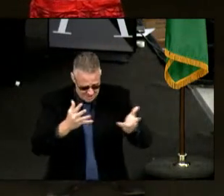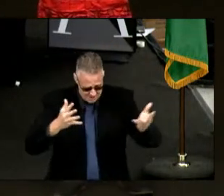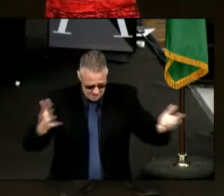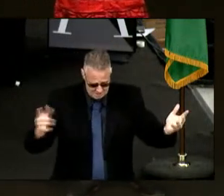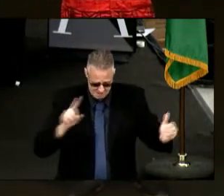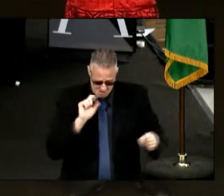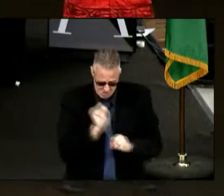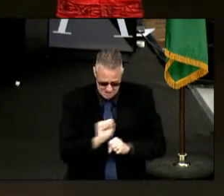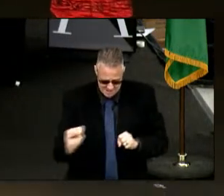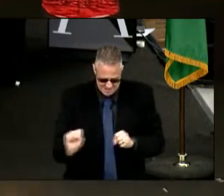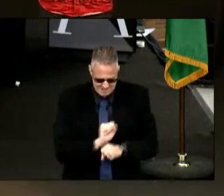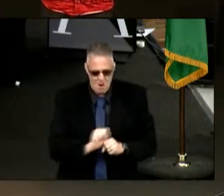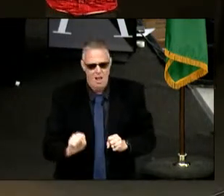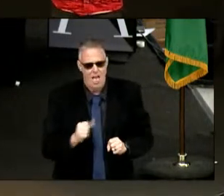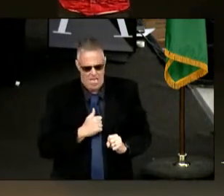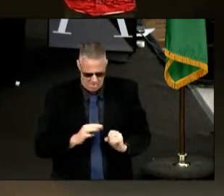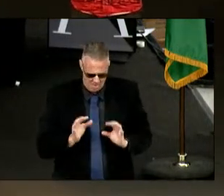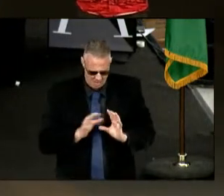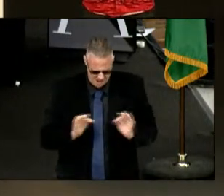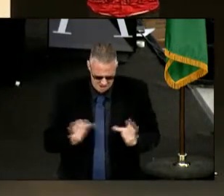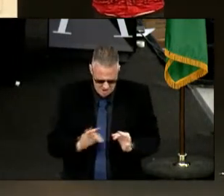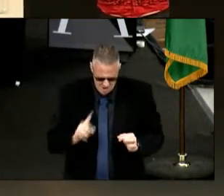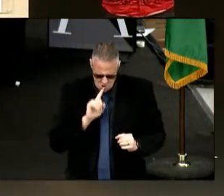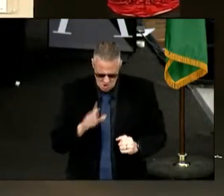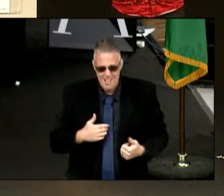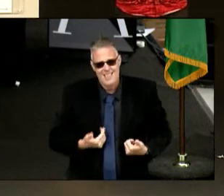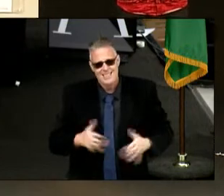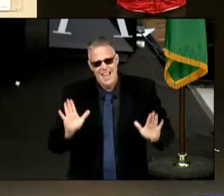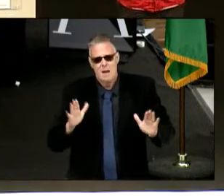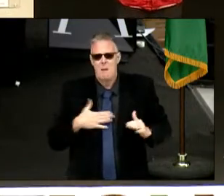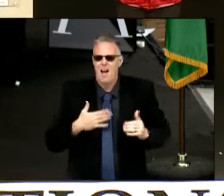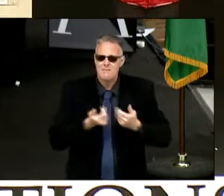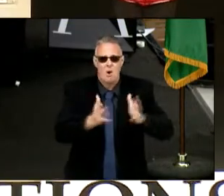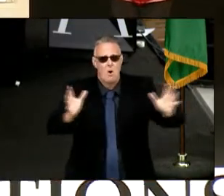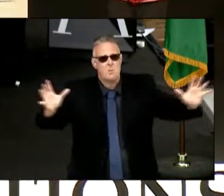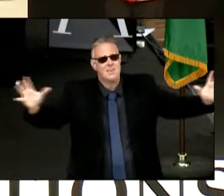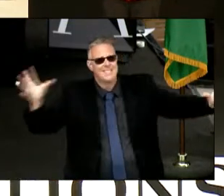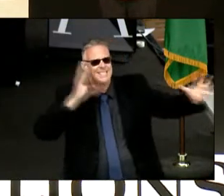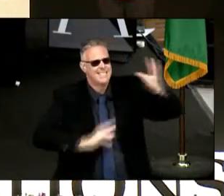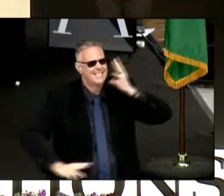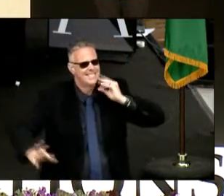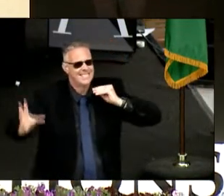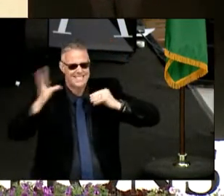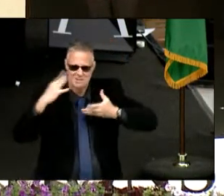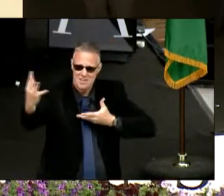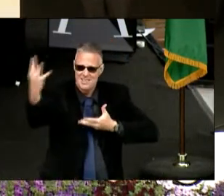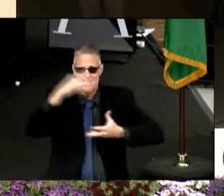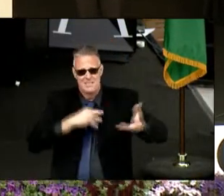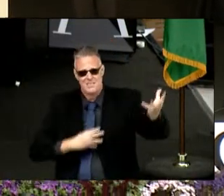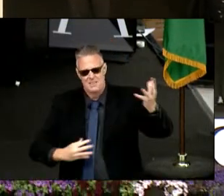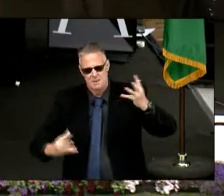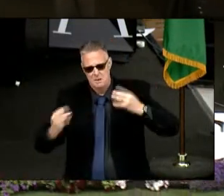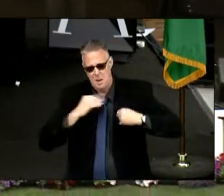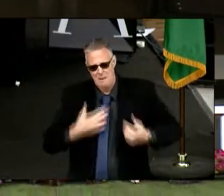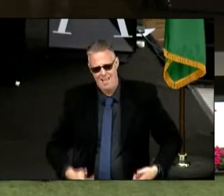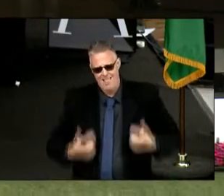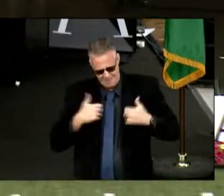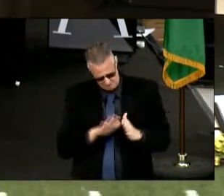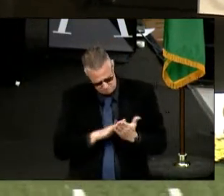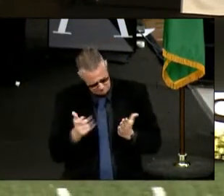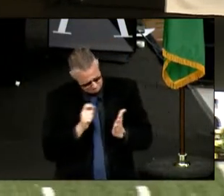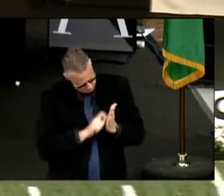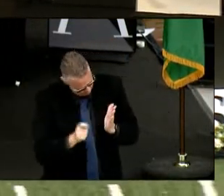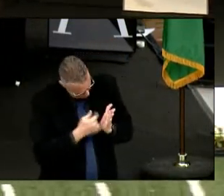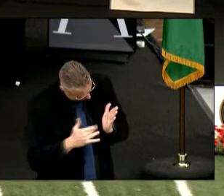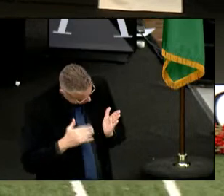Touch yourself in words unspoken, live your life with arms wide open. Today is where your book begins, the